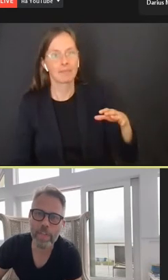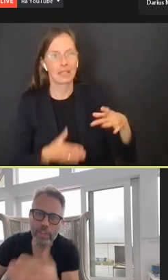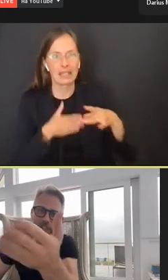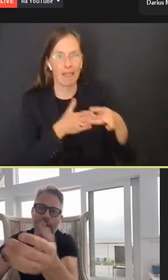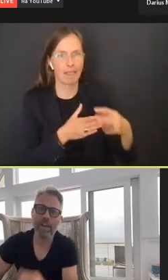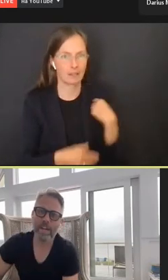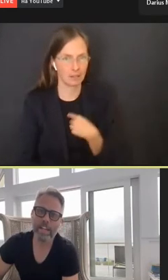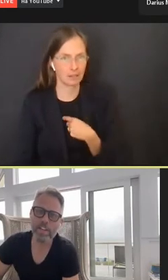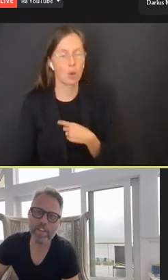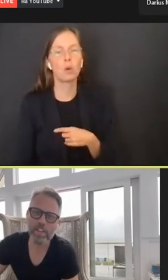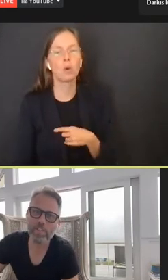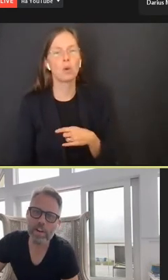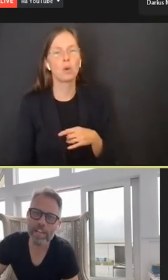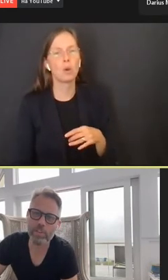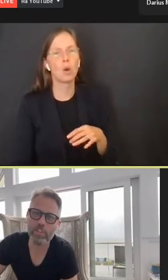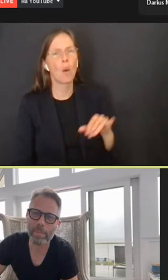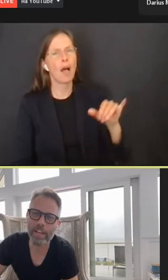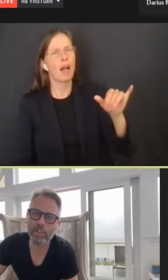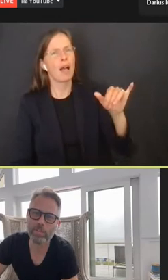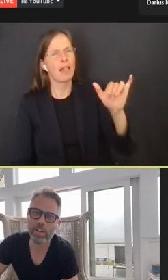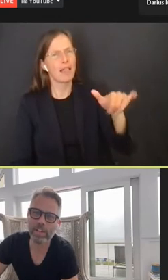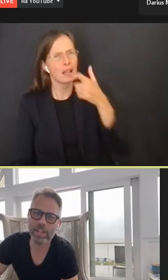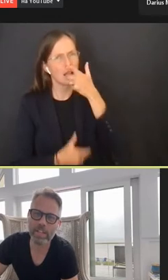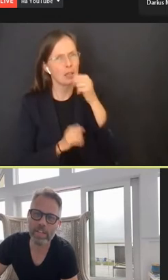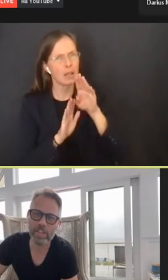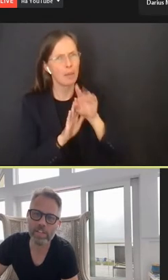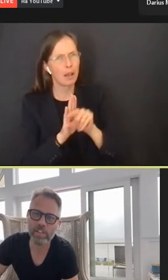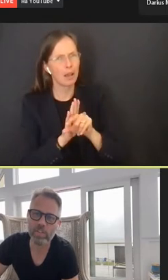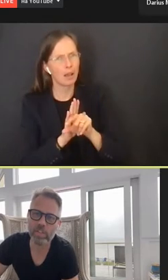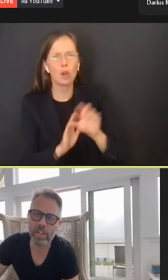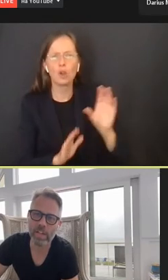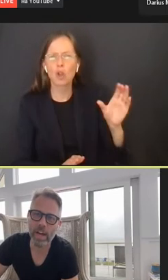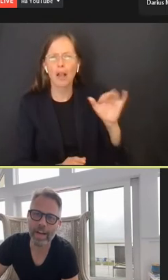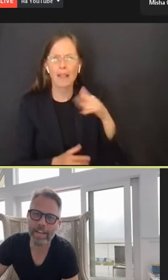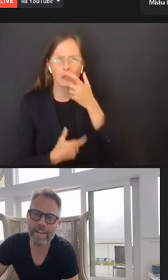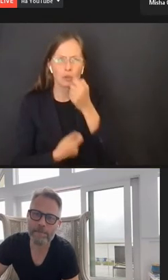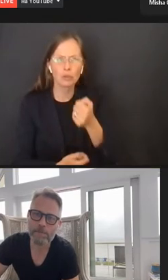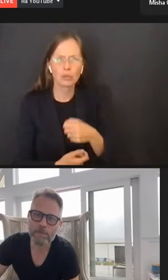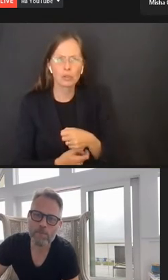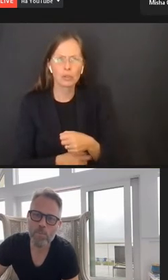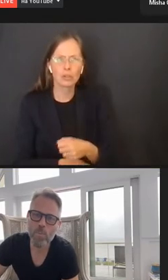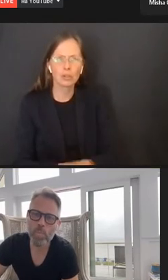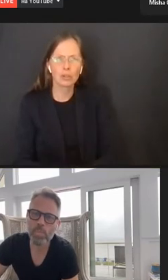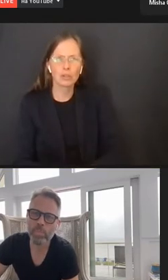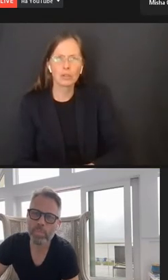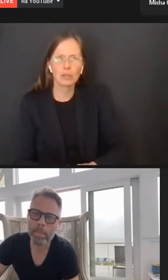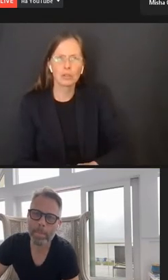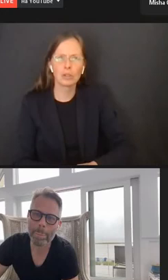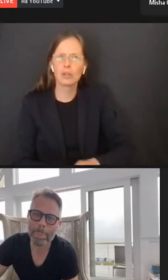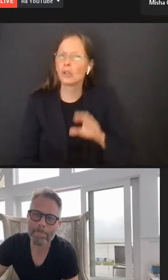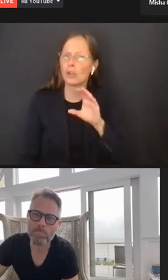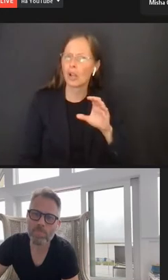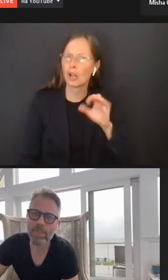Now, this is a very interesting backdrop, Charlie. This is interesting. Charlie, is your head obscuring a